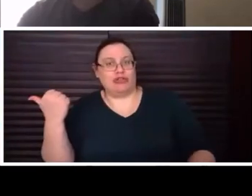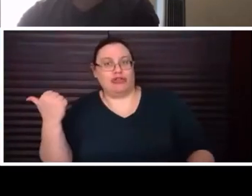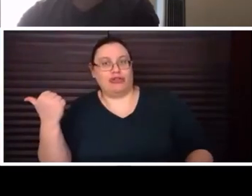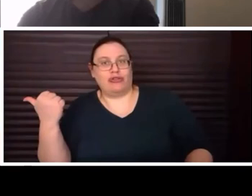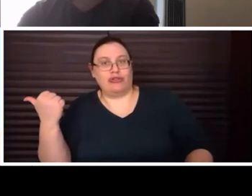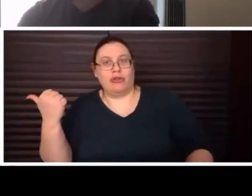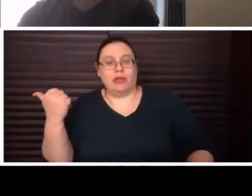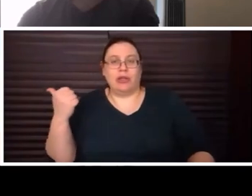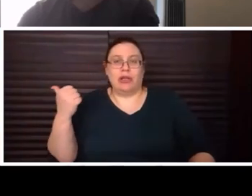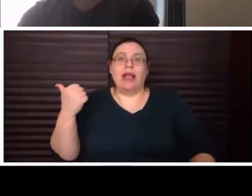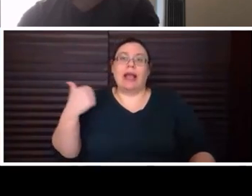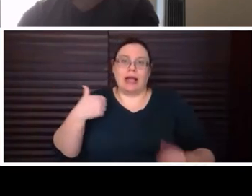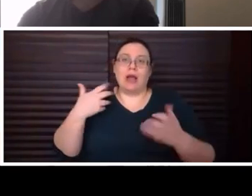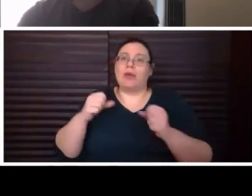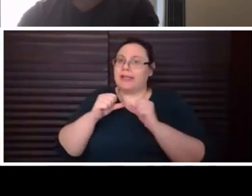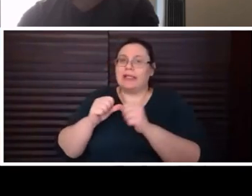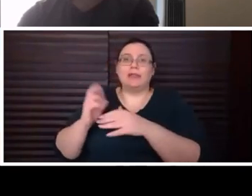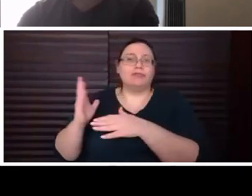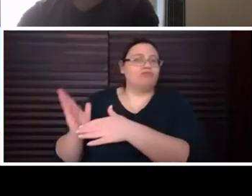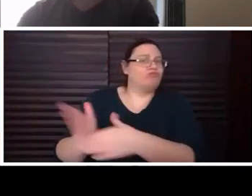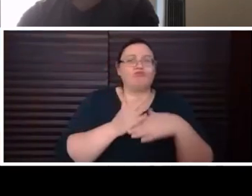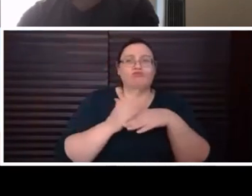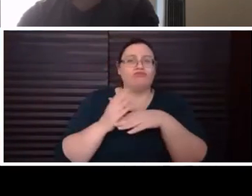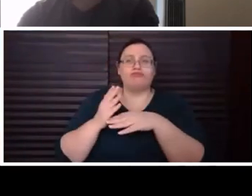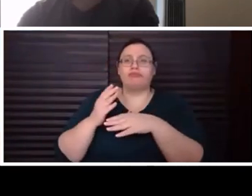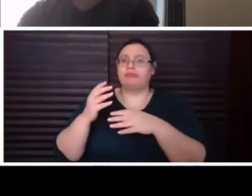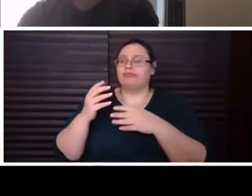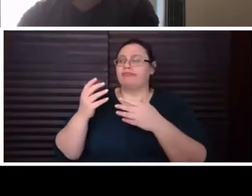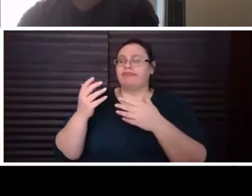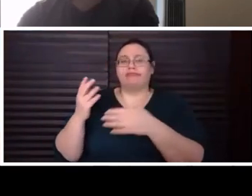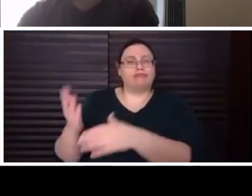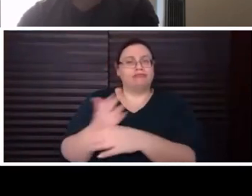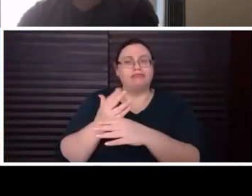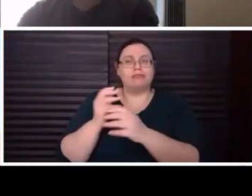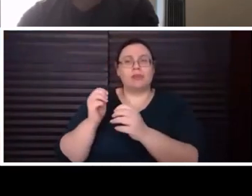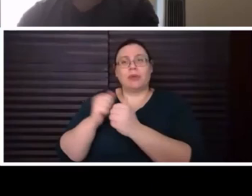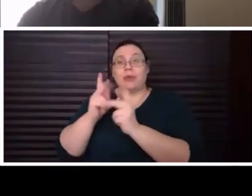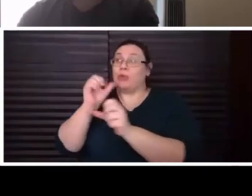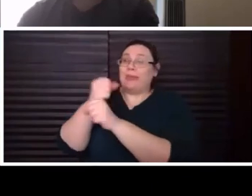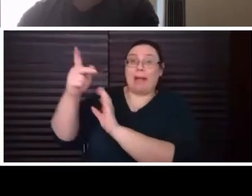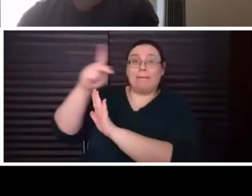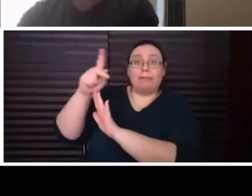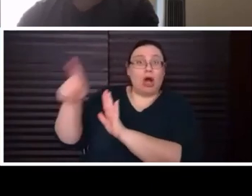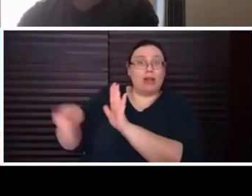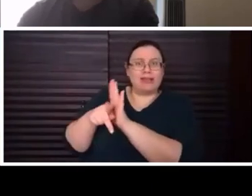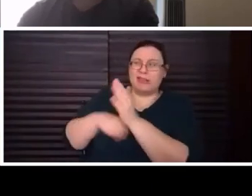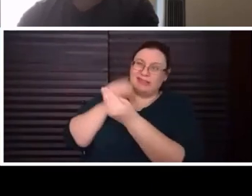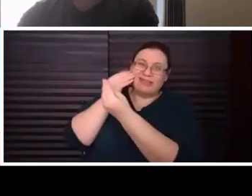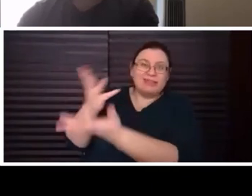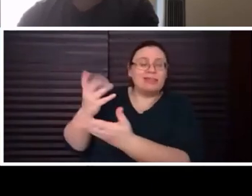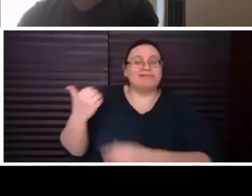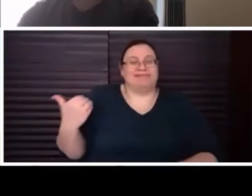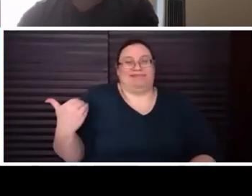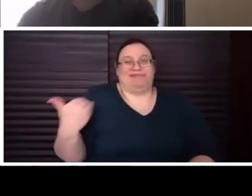And I want to keep sharing it and keep, sharing it with policymakers, because I recently went